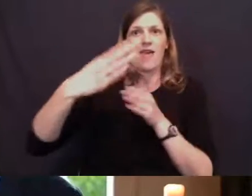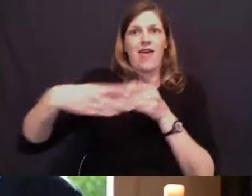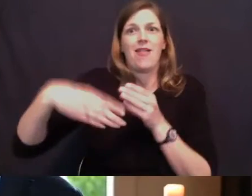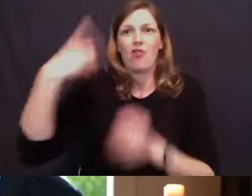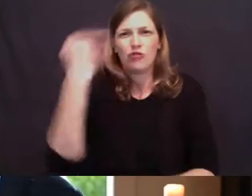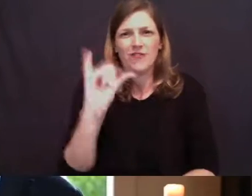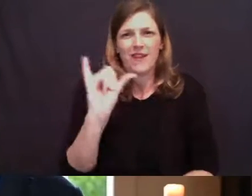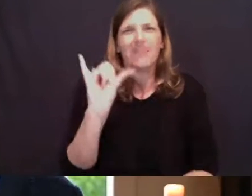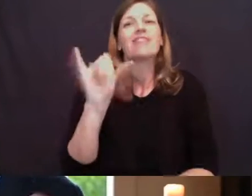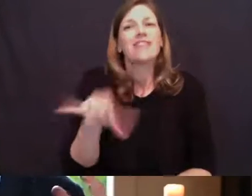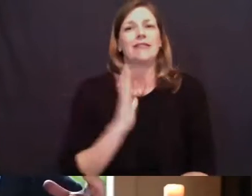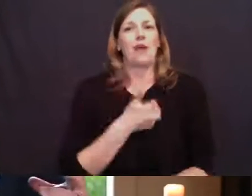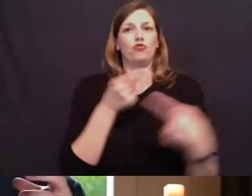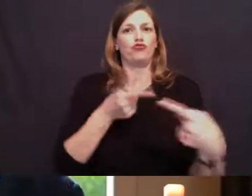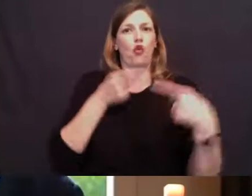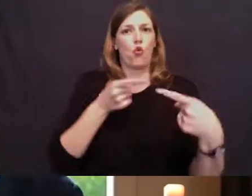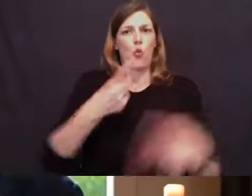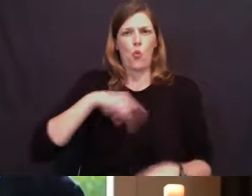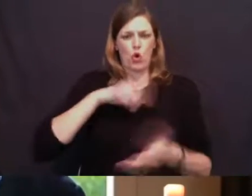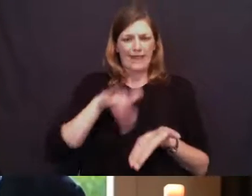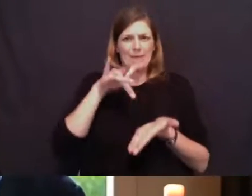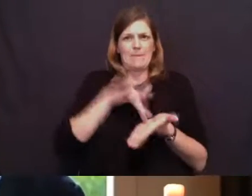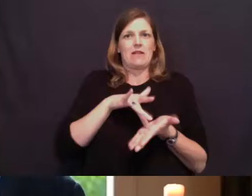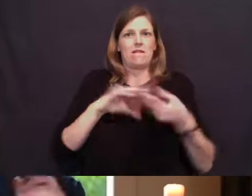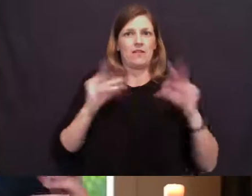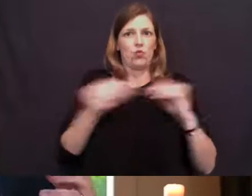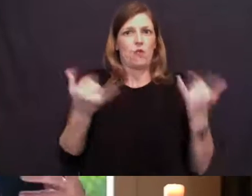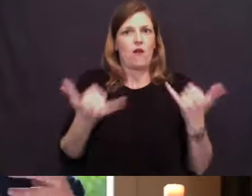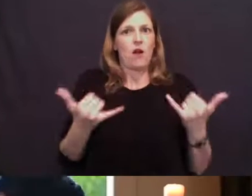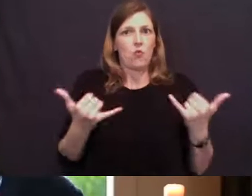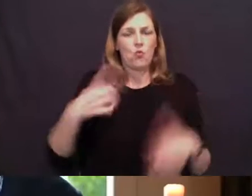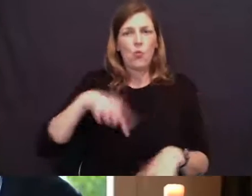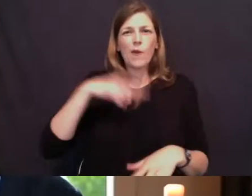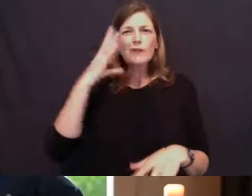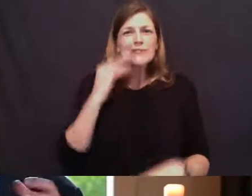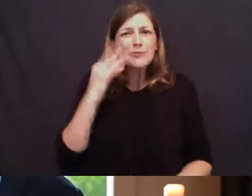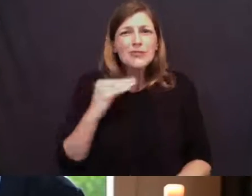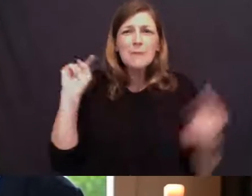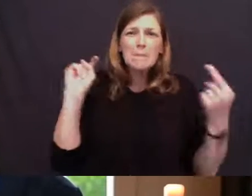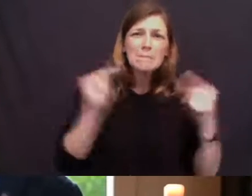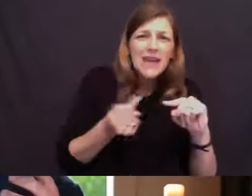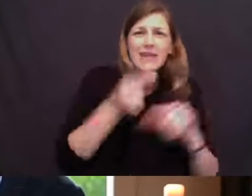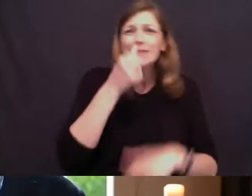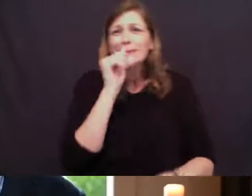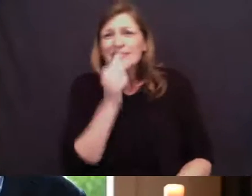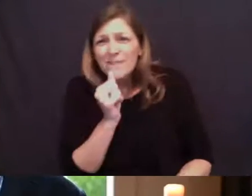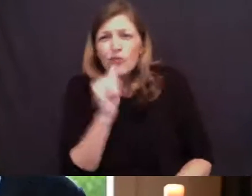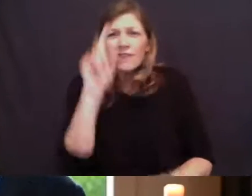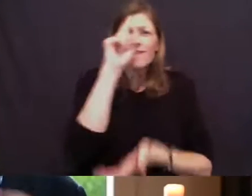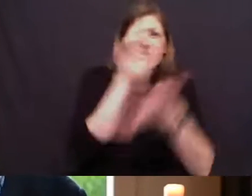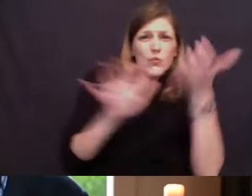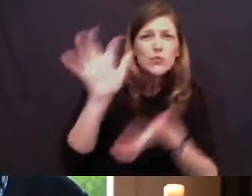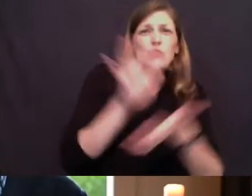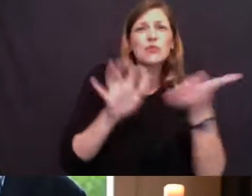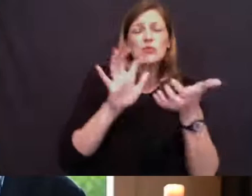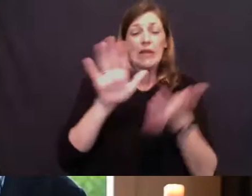struggle. We're caught up in the middle of the story. We experience pain and suffering and confusion